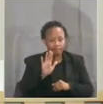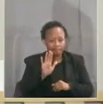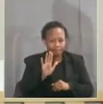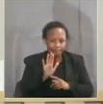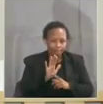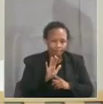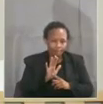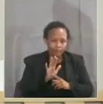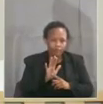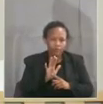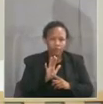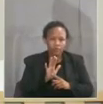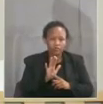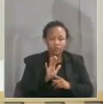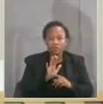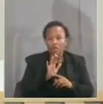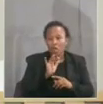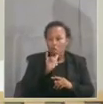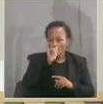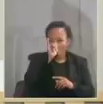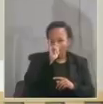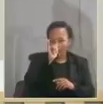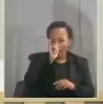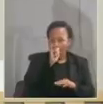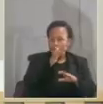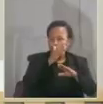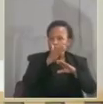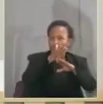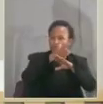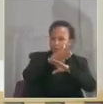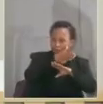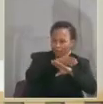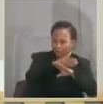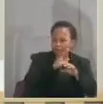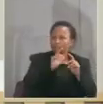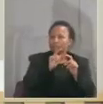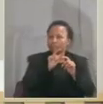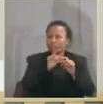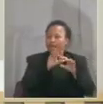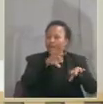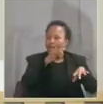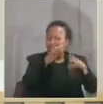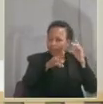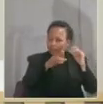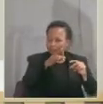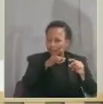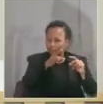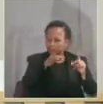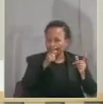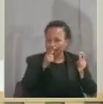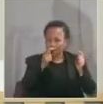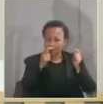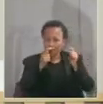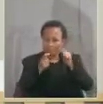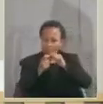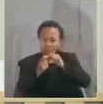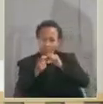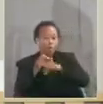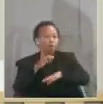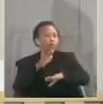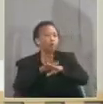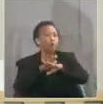traditional crime threat analysis, moving or leaning more